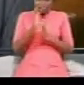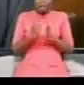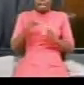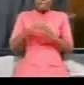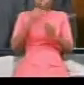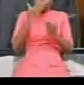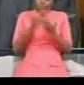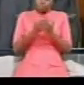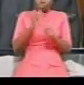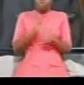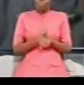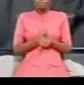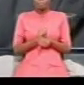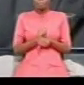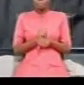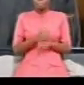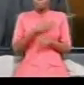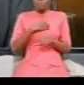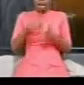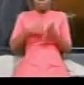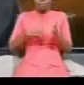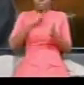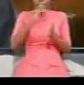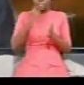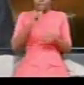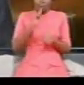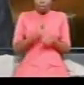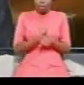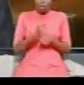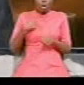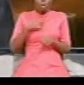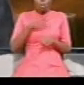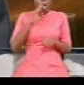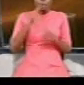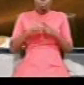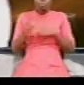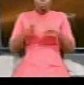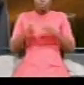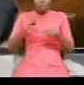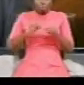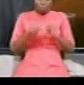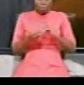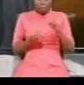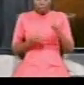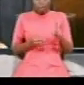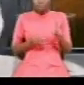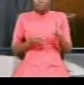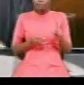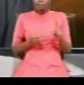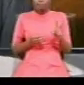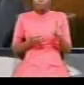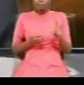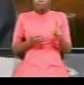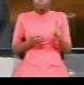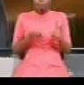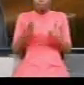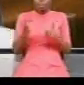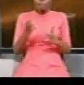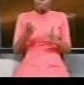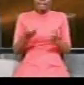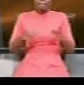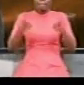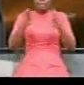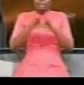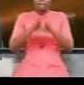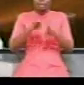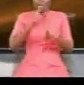good work. And what is the work we are to do? Number one of priority